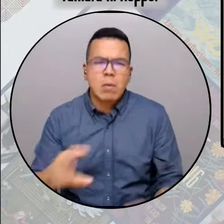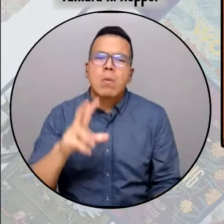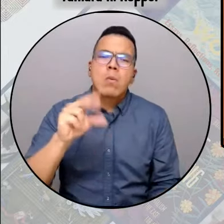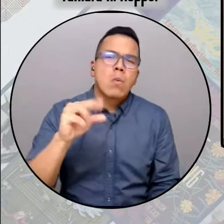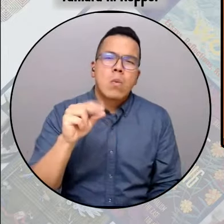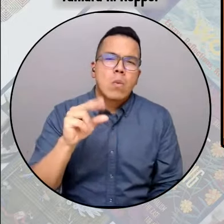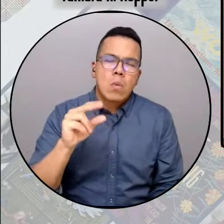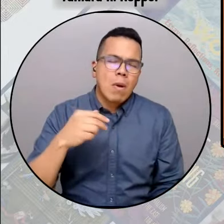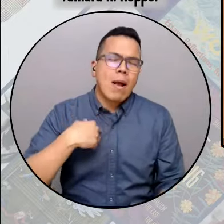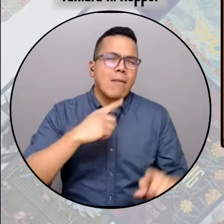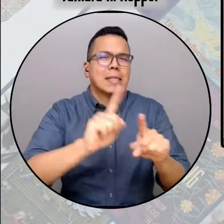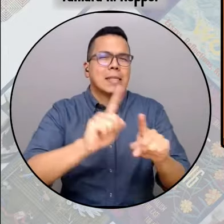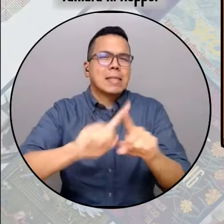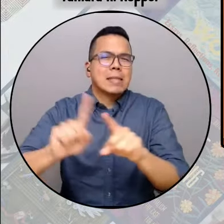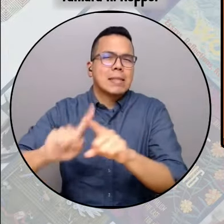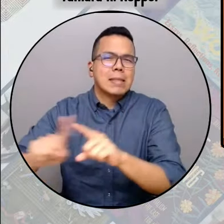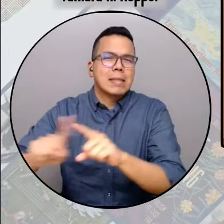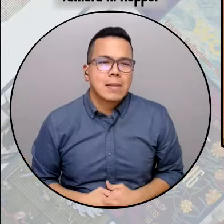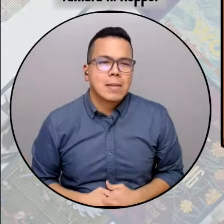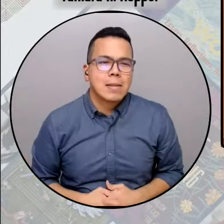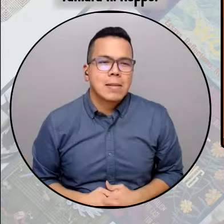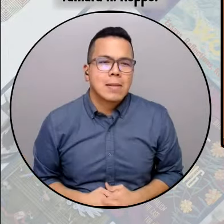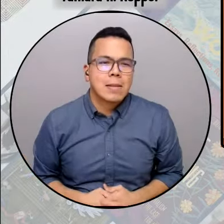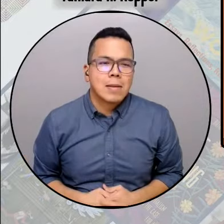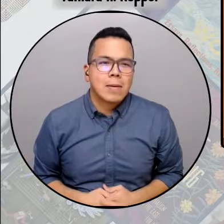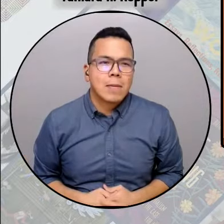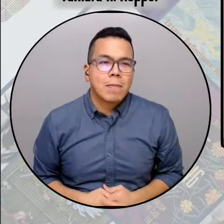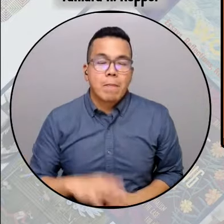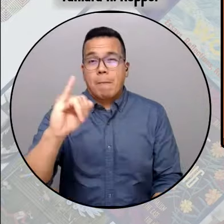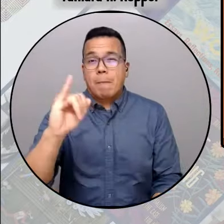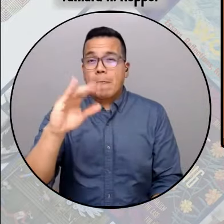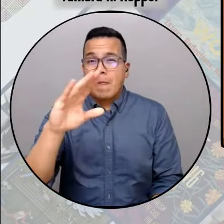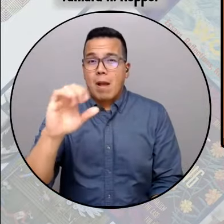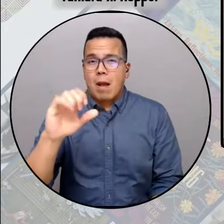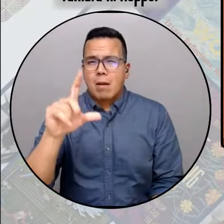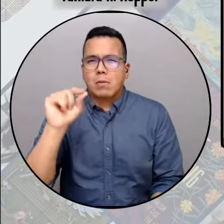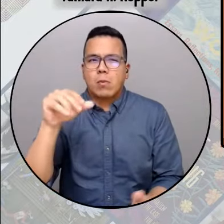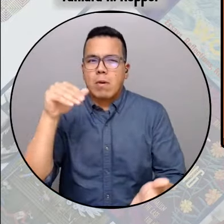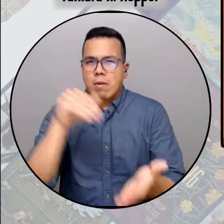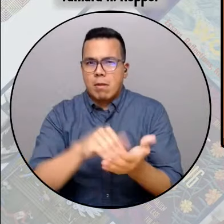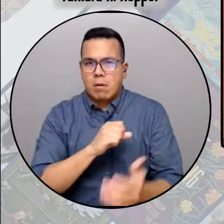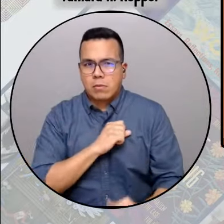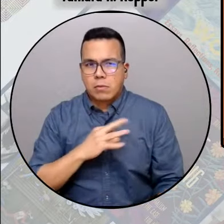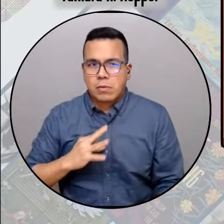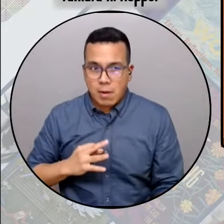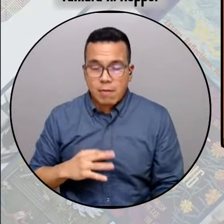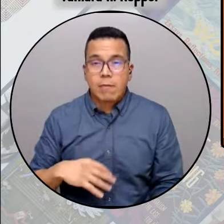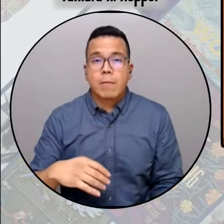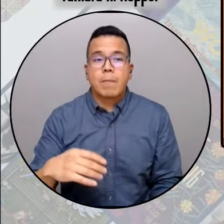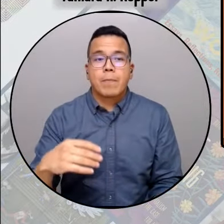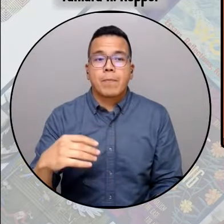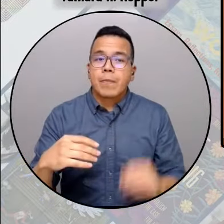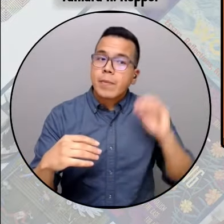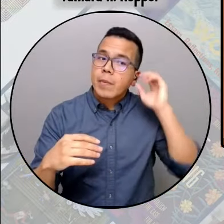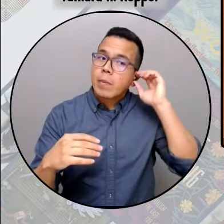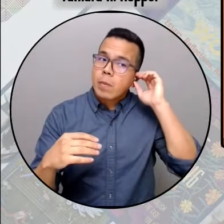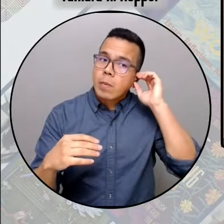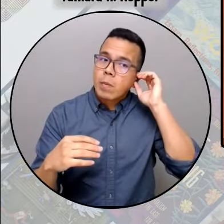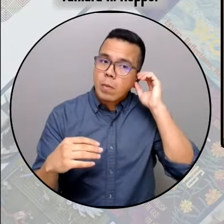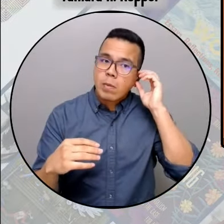proceed. So ICE has a staff of 20,000. And in 2000, they changed from the Bureau of Immigration and